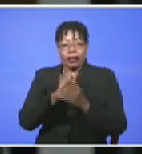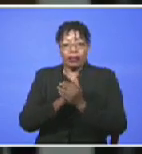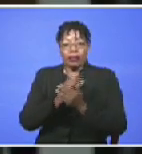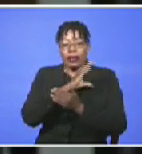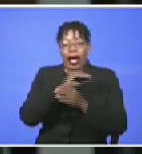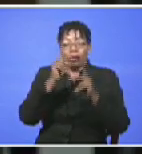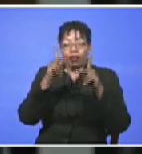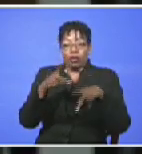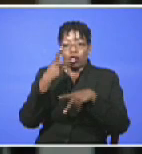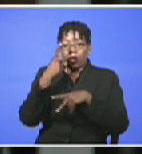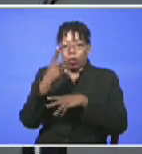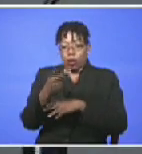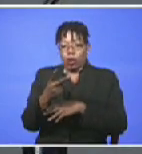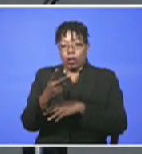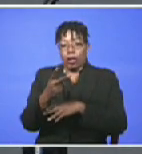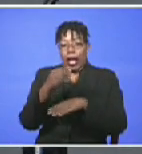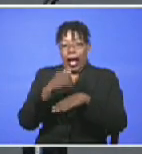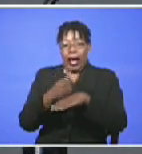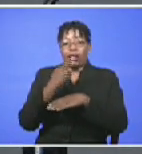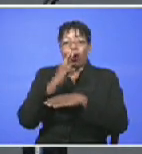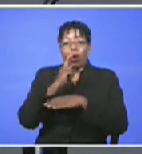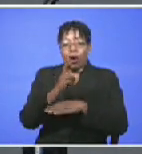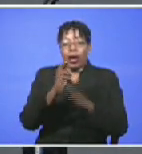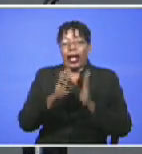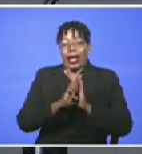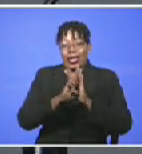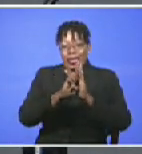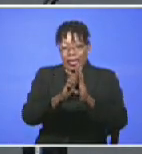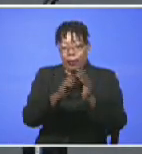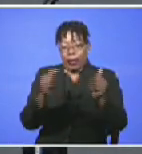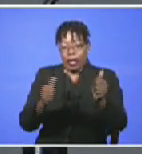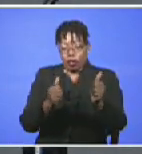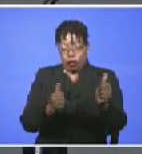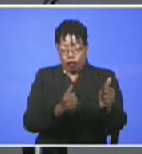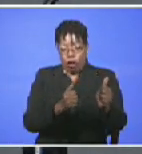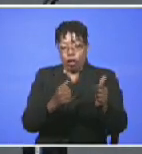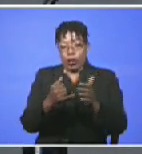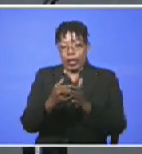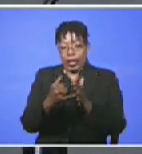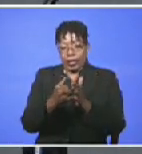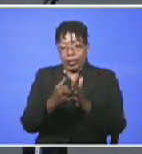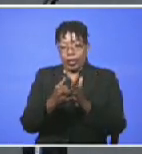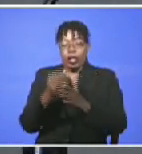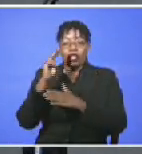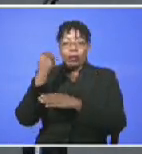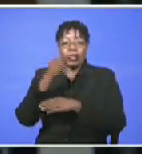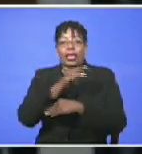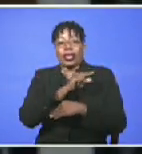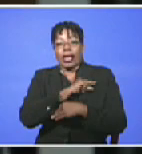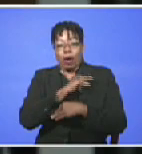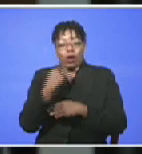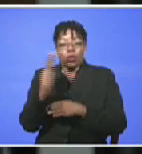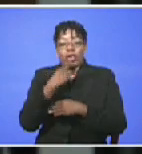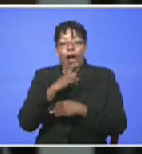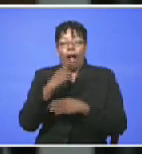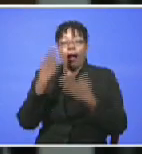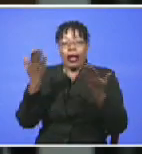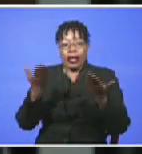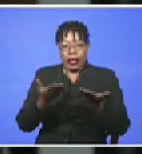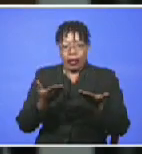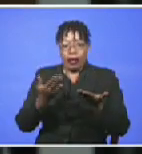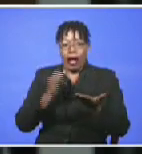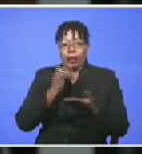persons to look at her example and to follow it. And so, Ms. Garraway, we are here, and I am fortunate